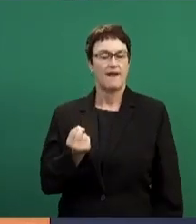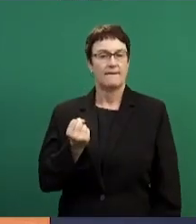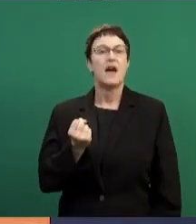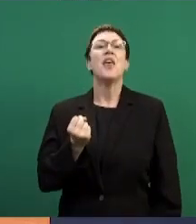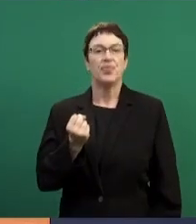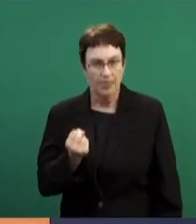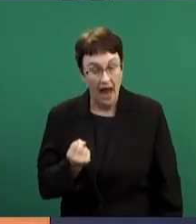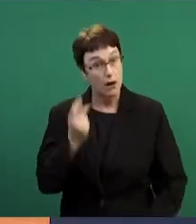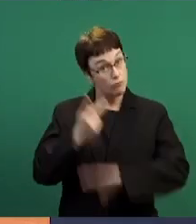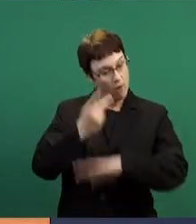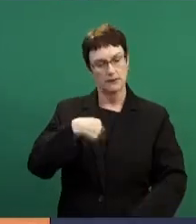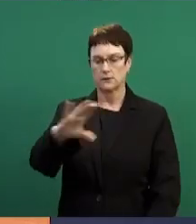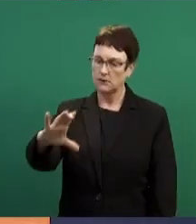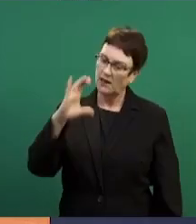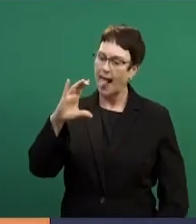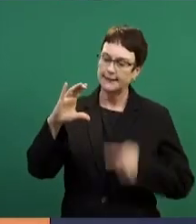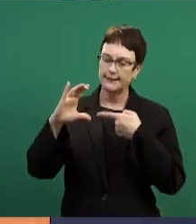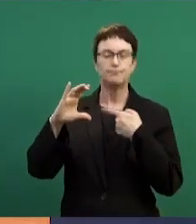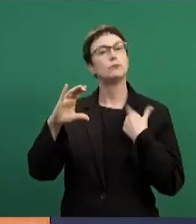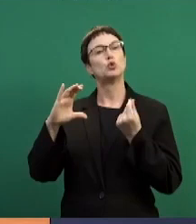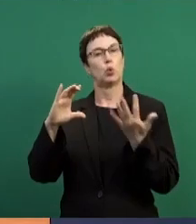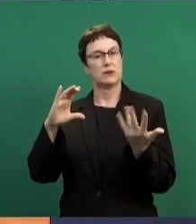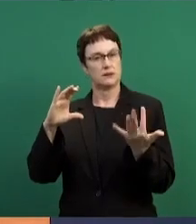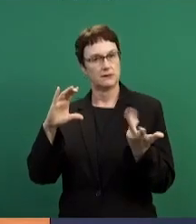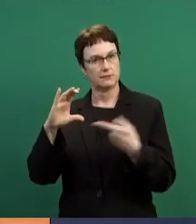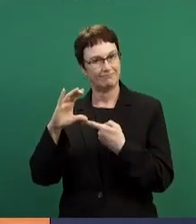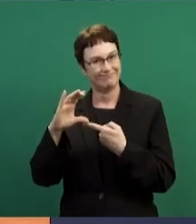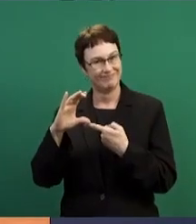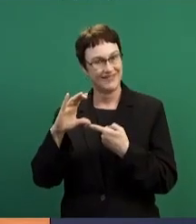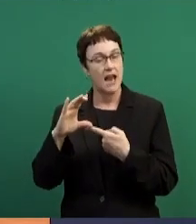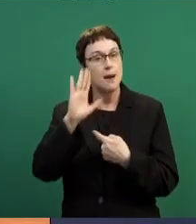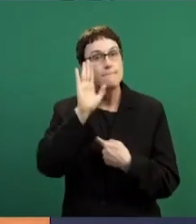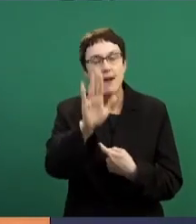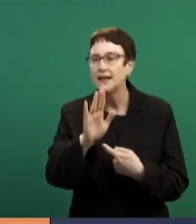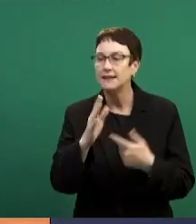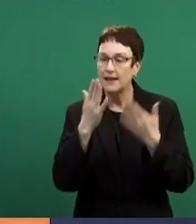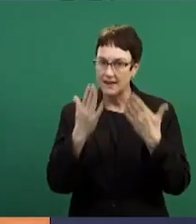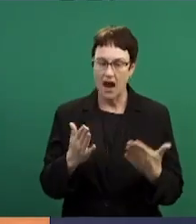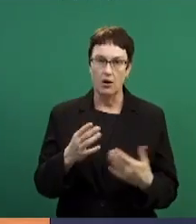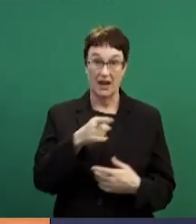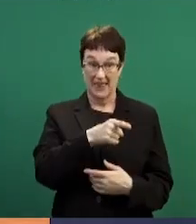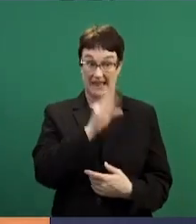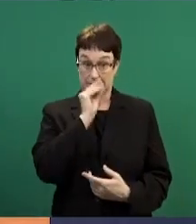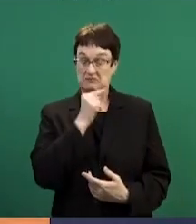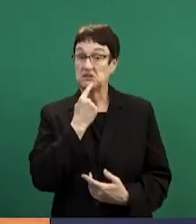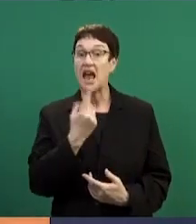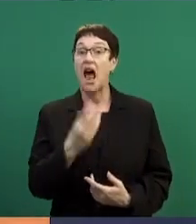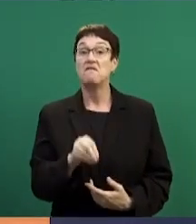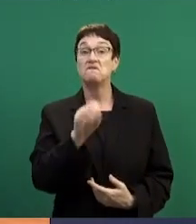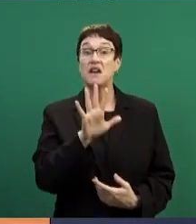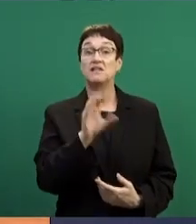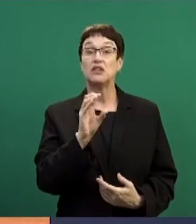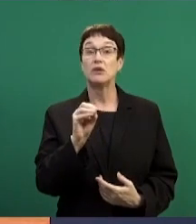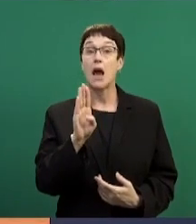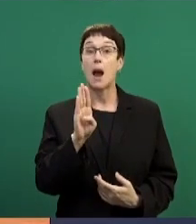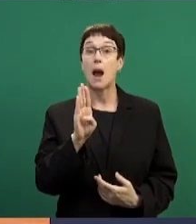do with the profit. The figure fluctuates, but for now, let's just work with the 500 billion because that's what everybody talks about.